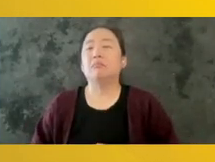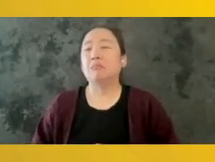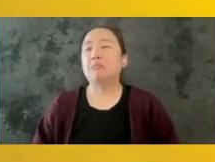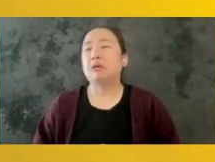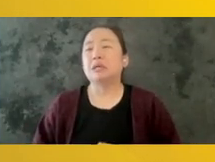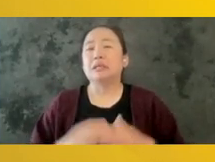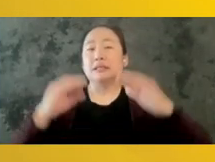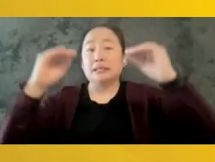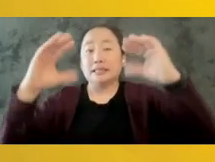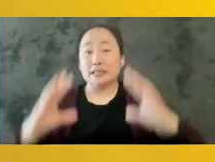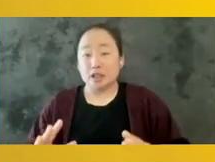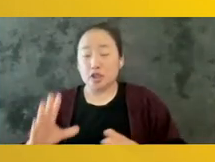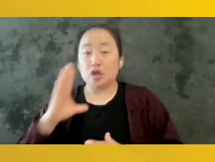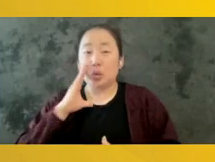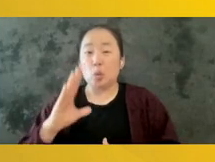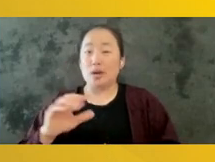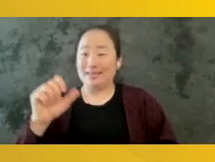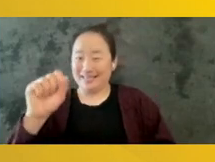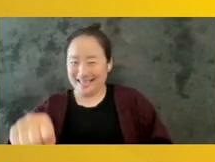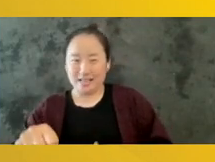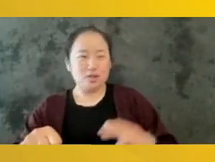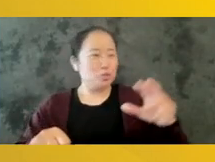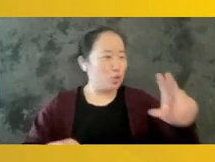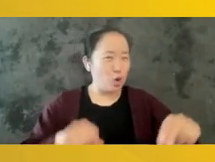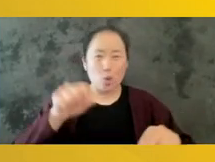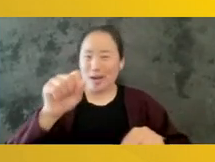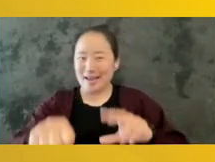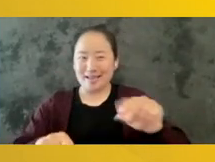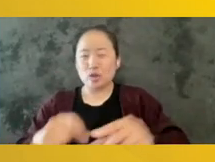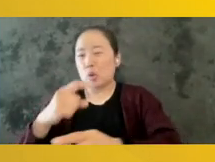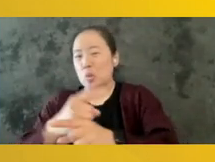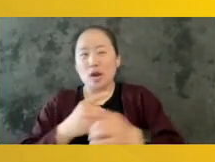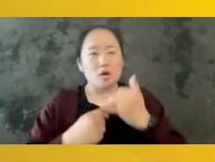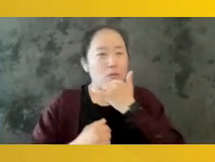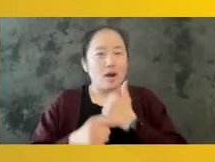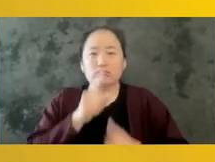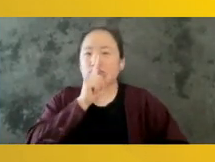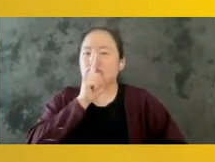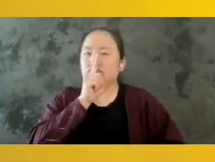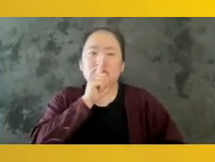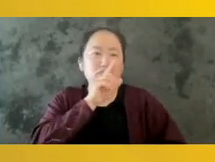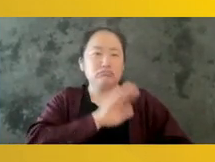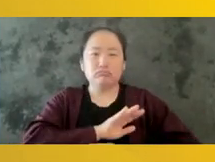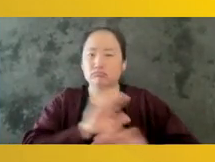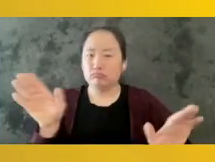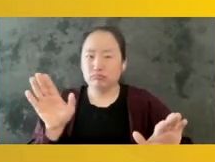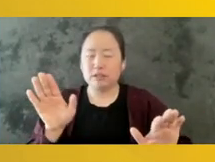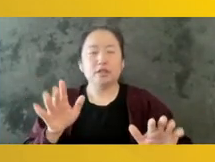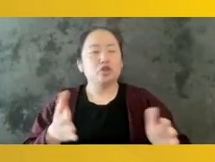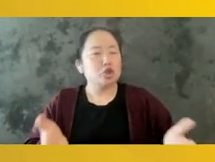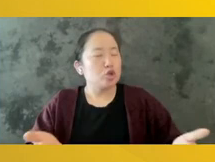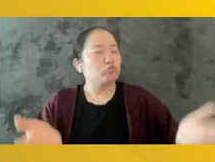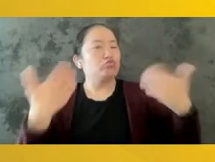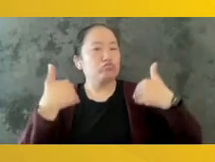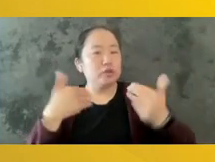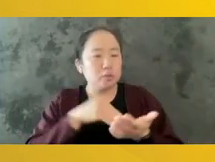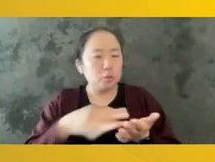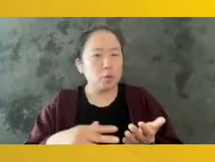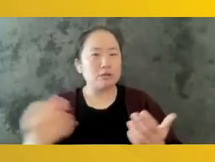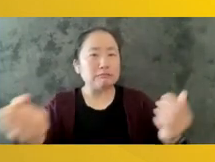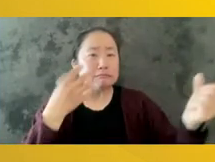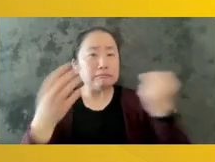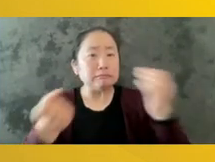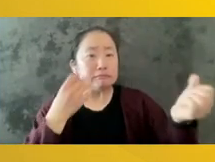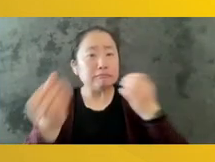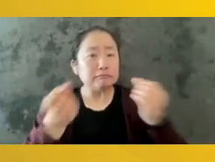validate or negate any of students' ideas about what they think caused the problem. So this is definitely like a, we're talking more